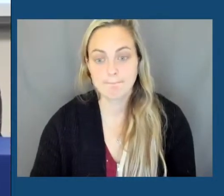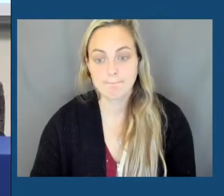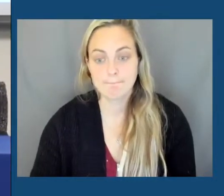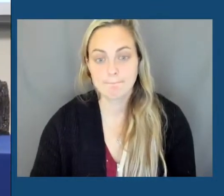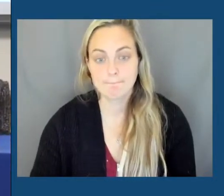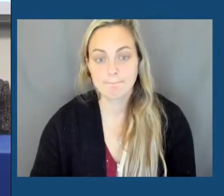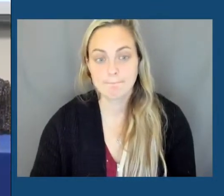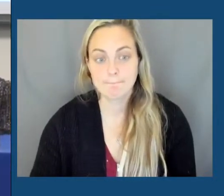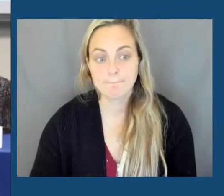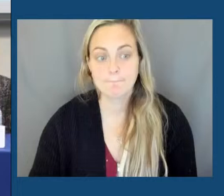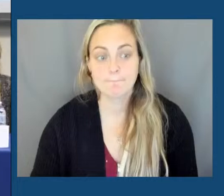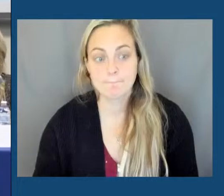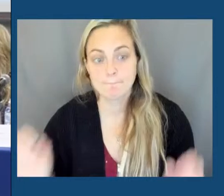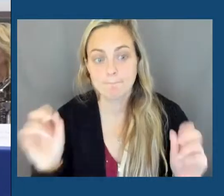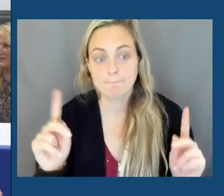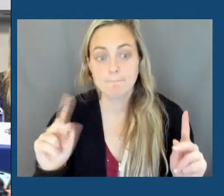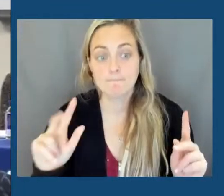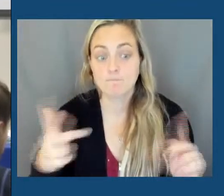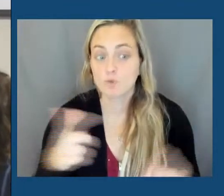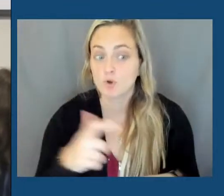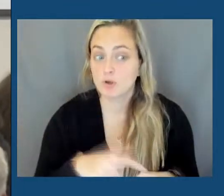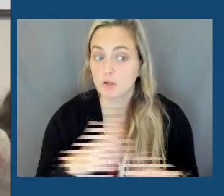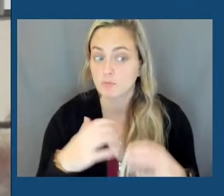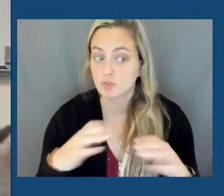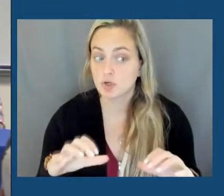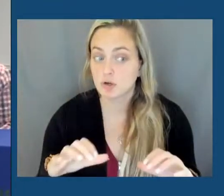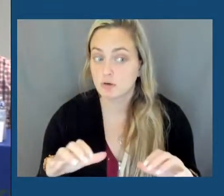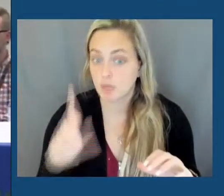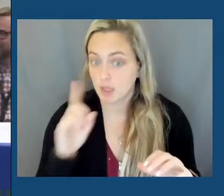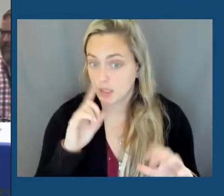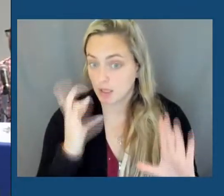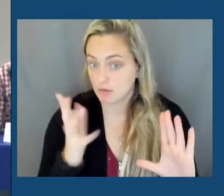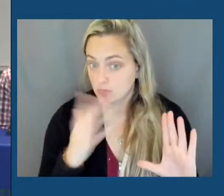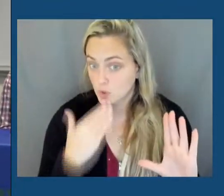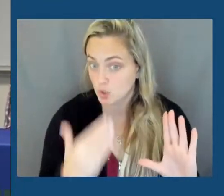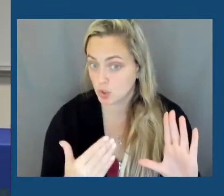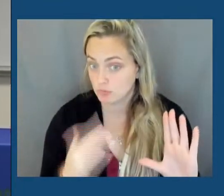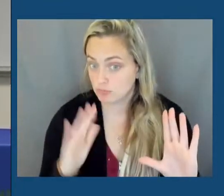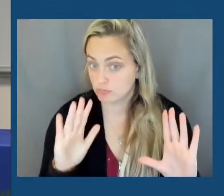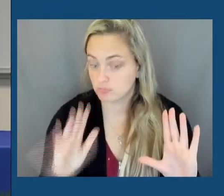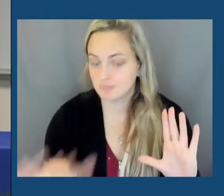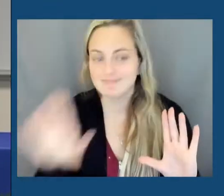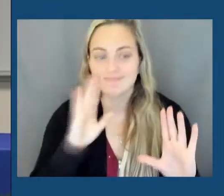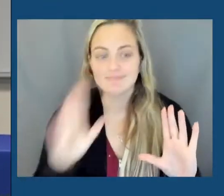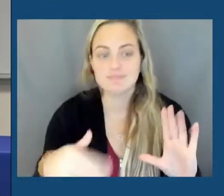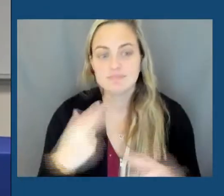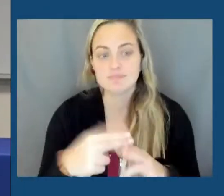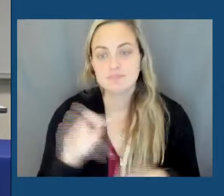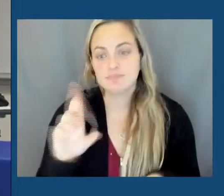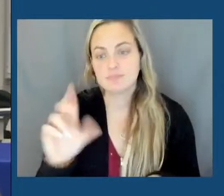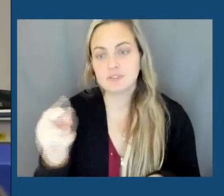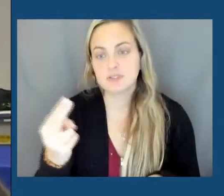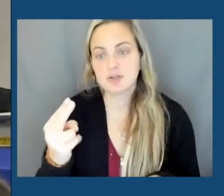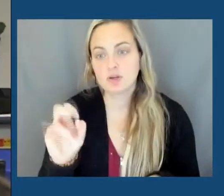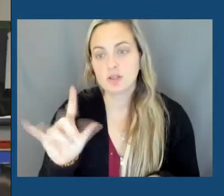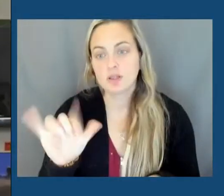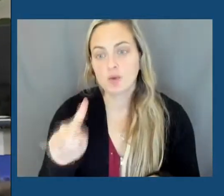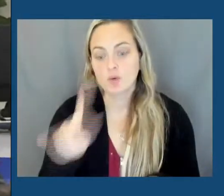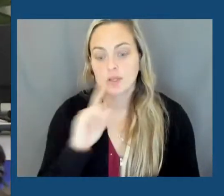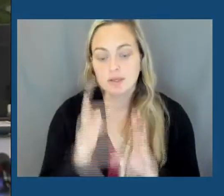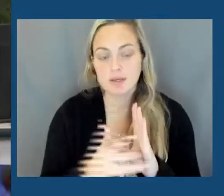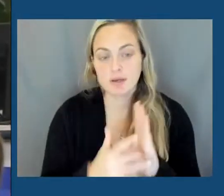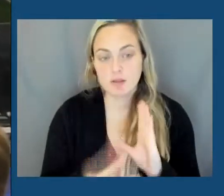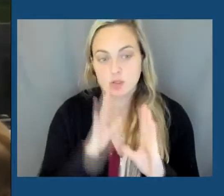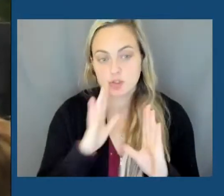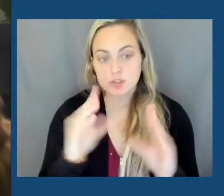All right. Third time's the charm, I think. Pretty good. Hi, so my name is Sarah Loudon. I'm a technology teacher at Watertown High